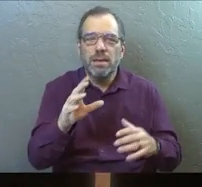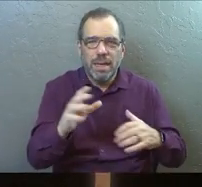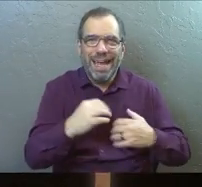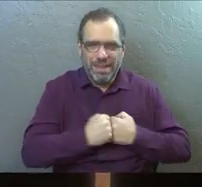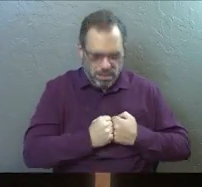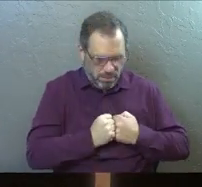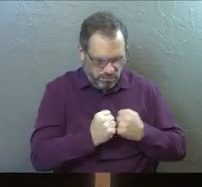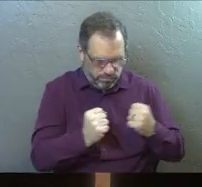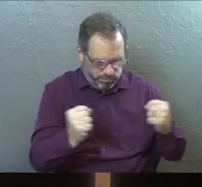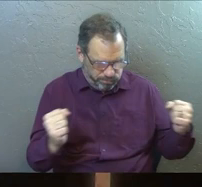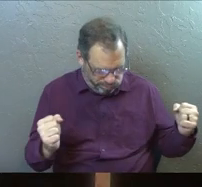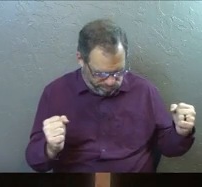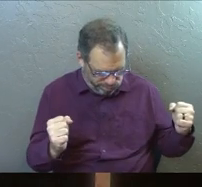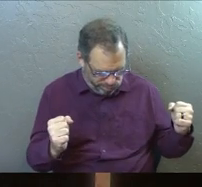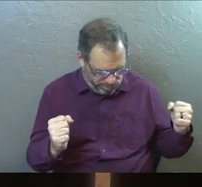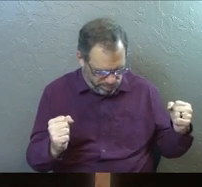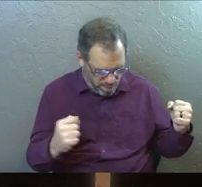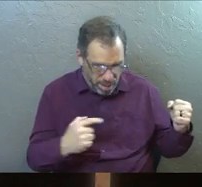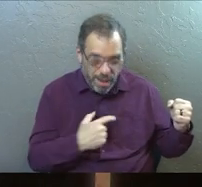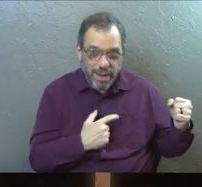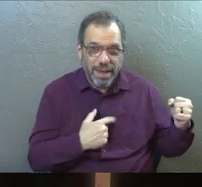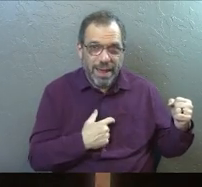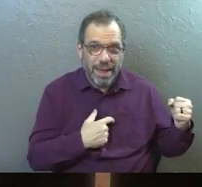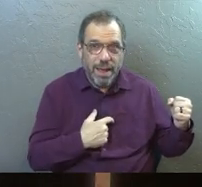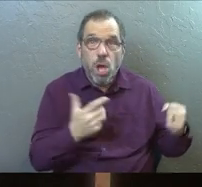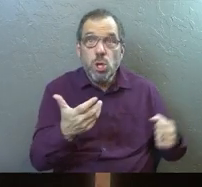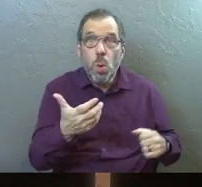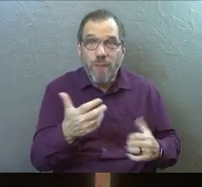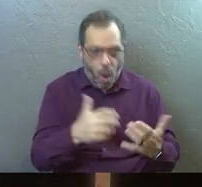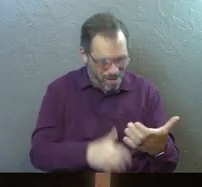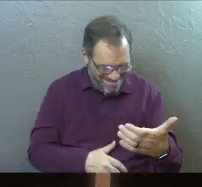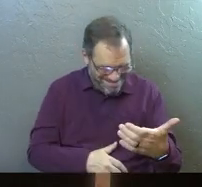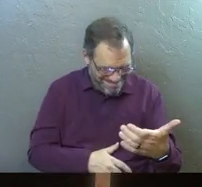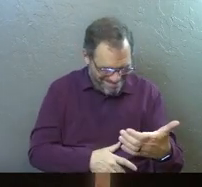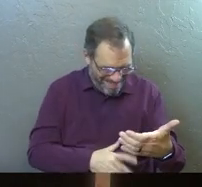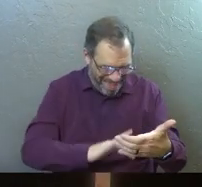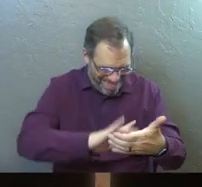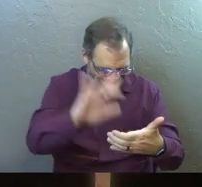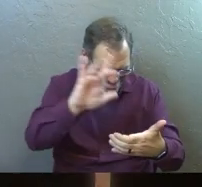The screen time report on your phone is an MRI to your soul.